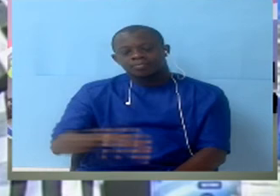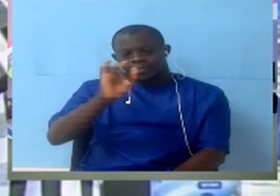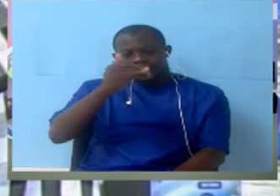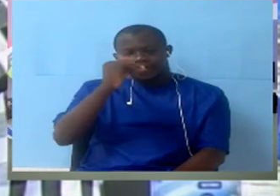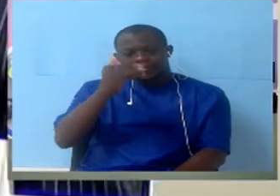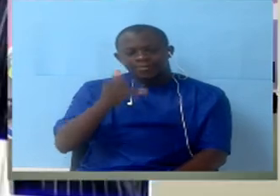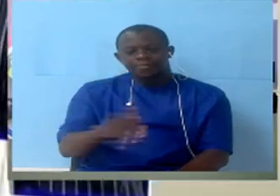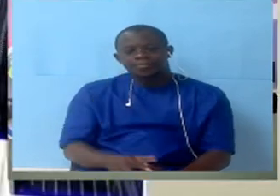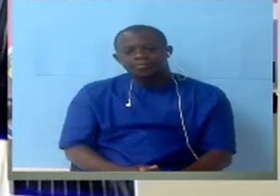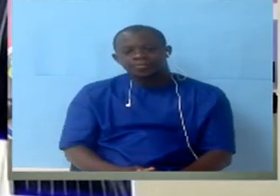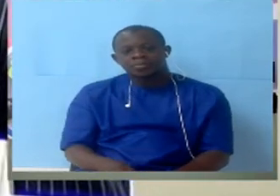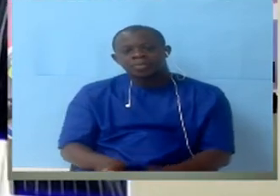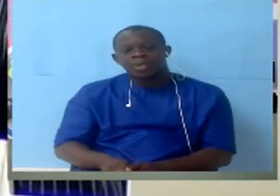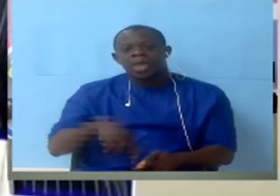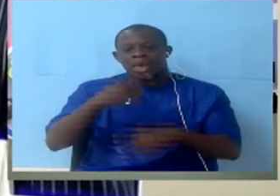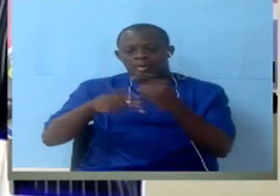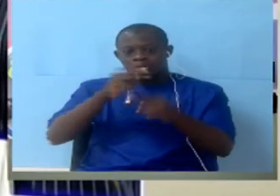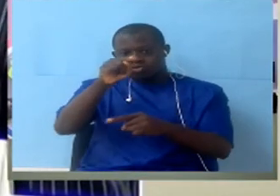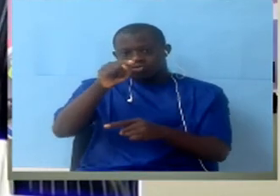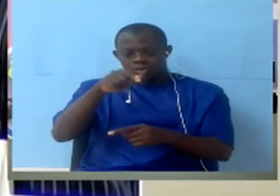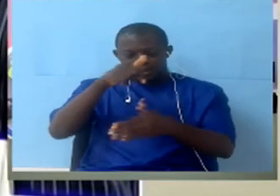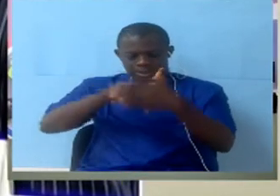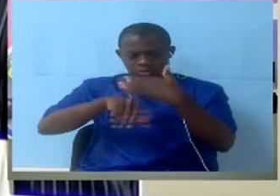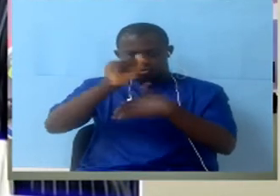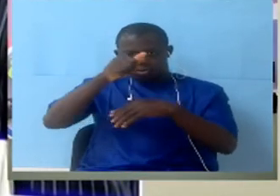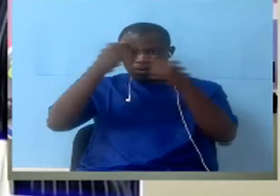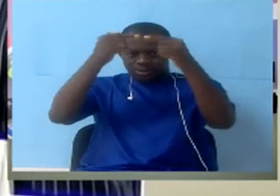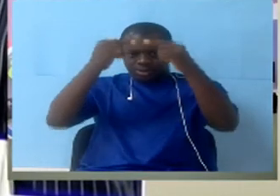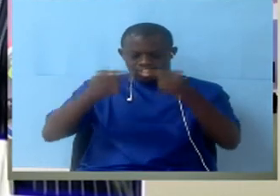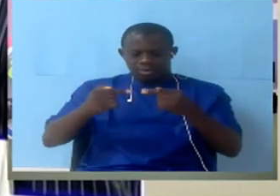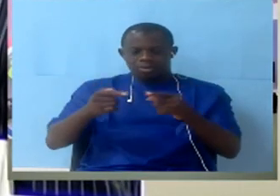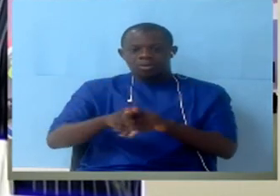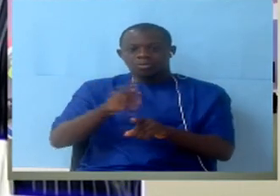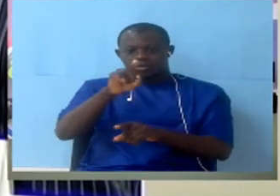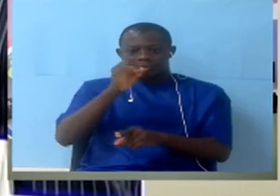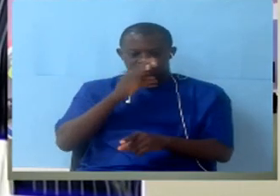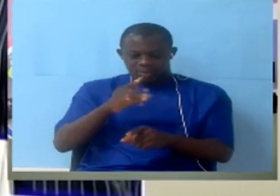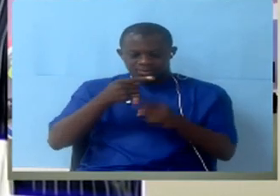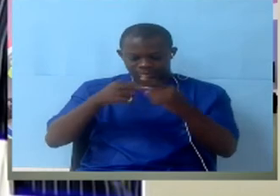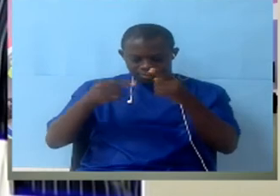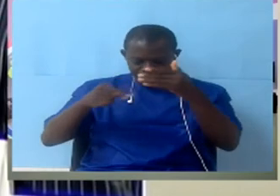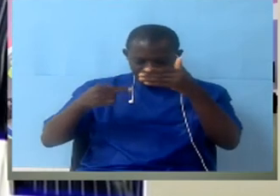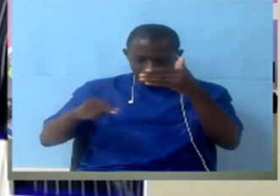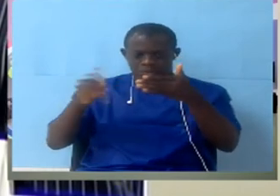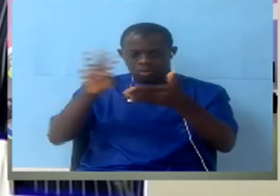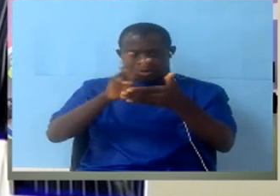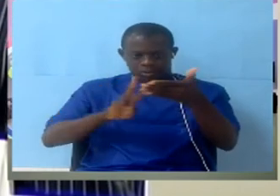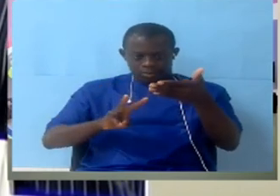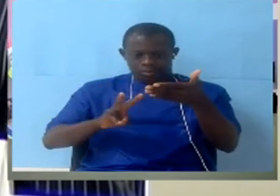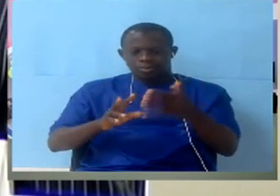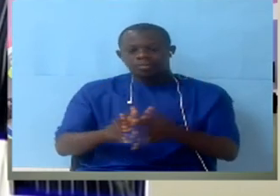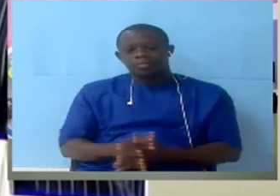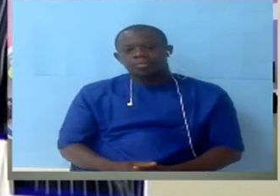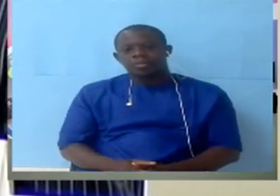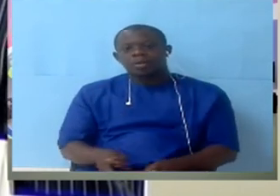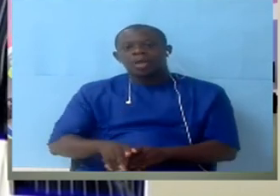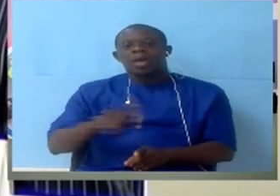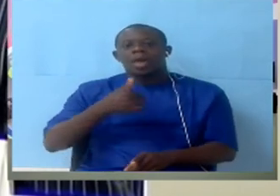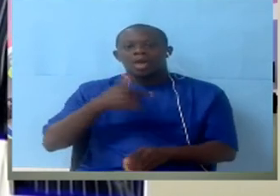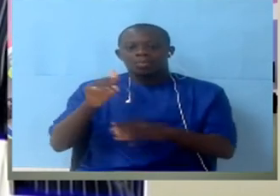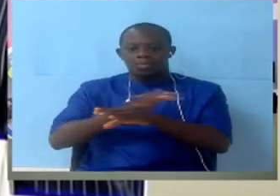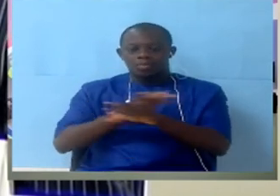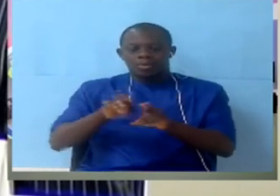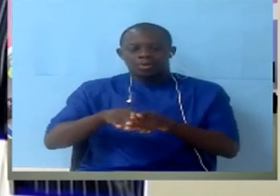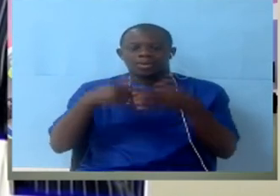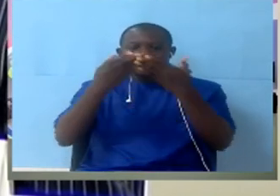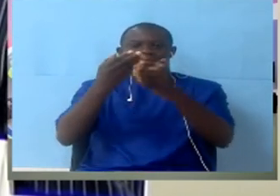Yes. In your statement. Ila kuma kan safere ngoto. You said as follows. Emem foje mina wala fola. I was given a